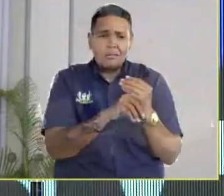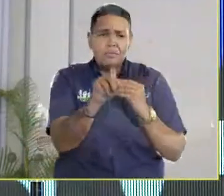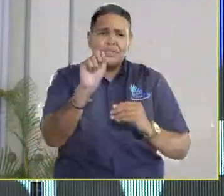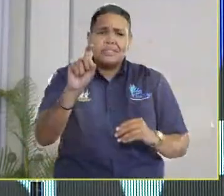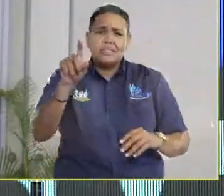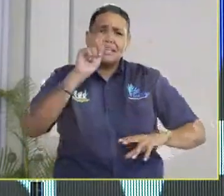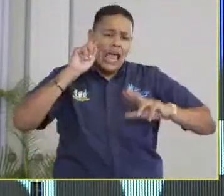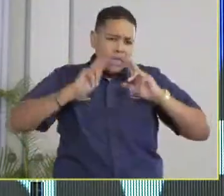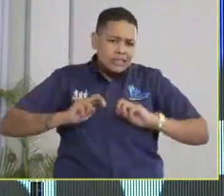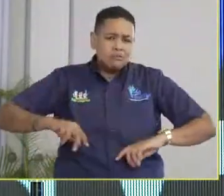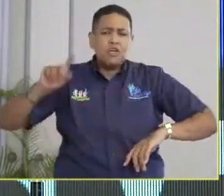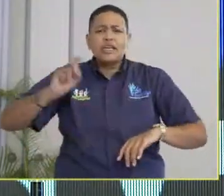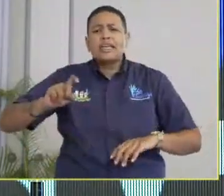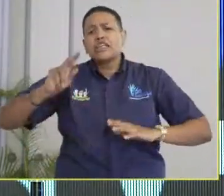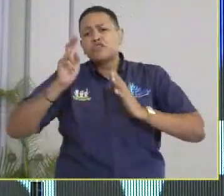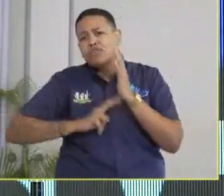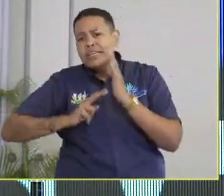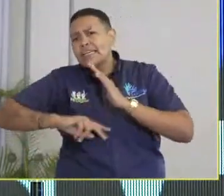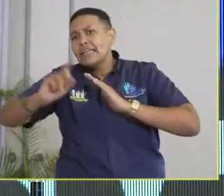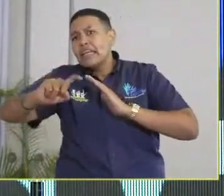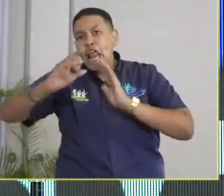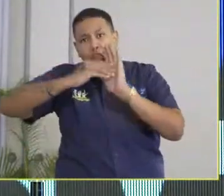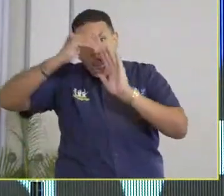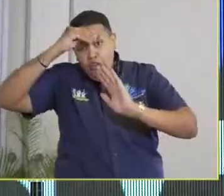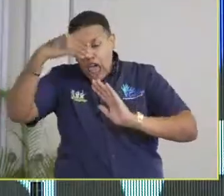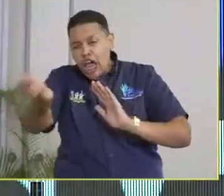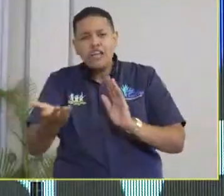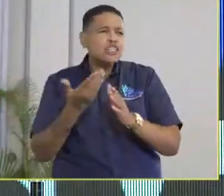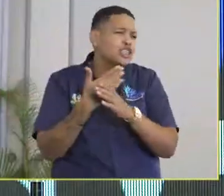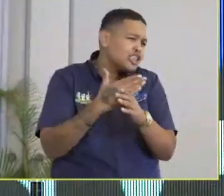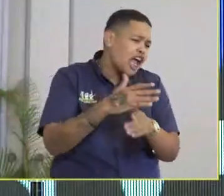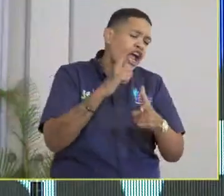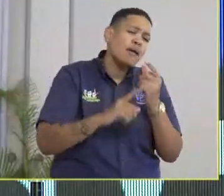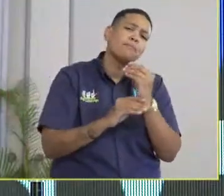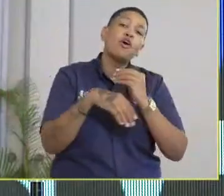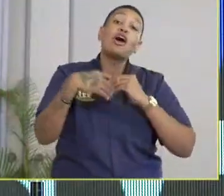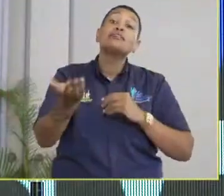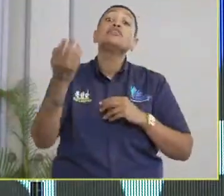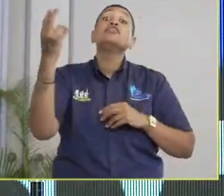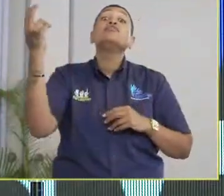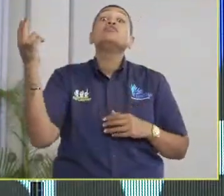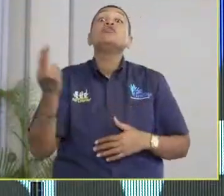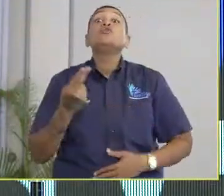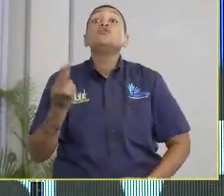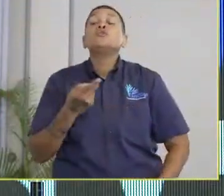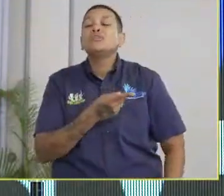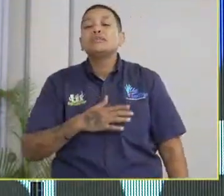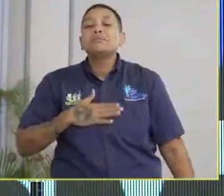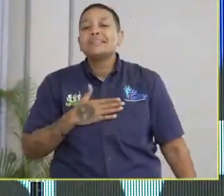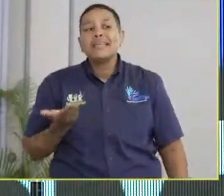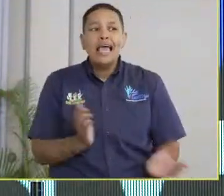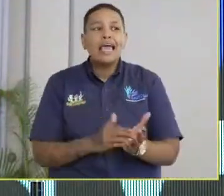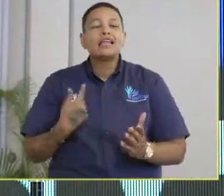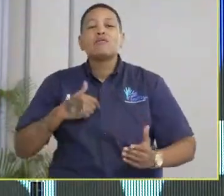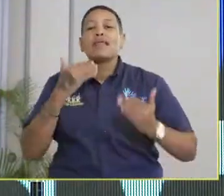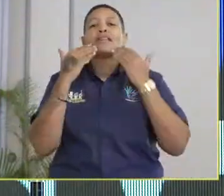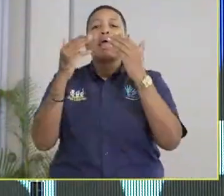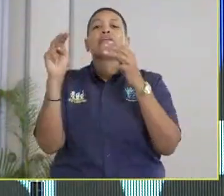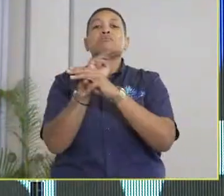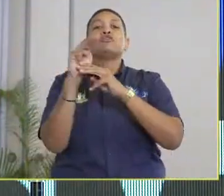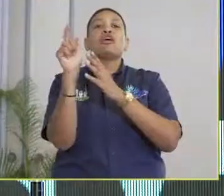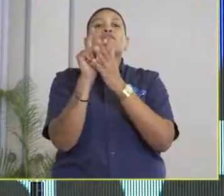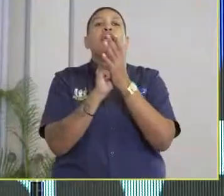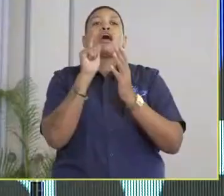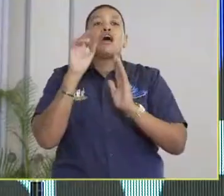to explore, you need to read, you need to learn, share, and use it, please. Again, we thank the Ministry of Legal